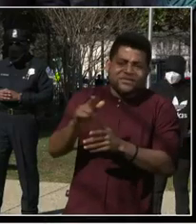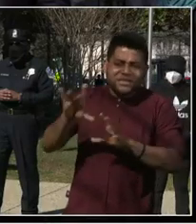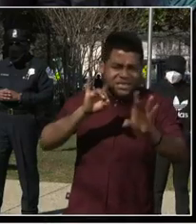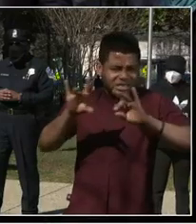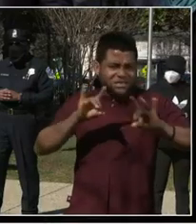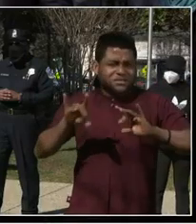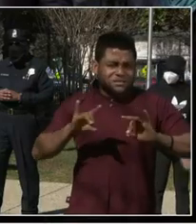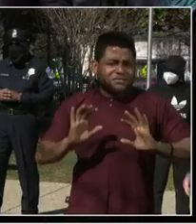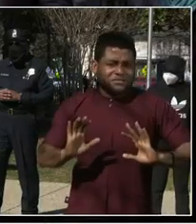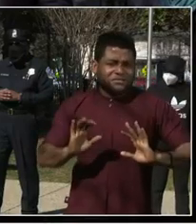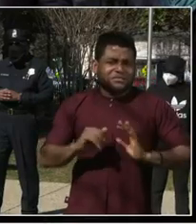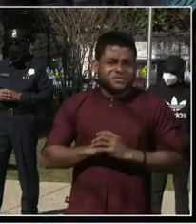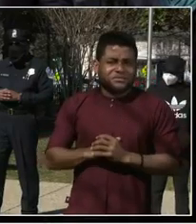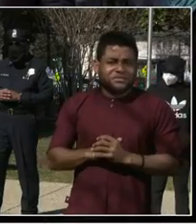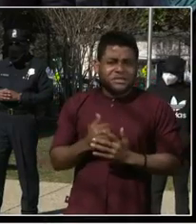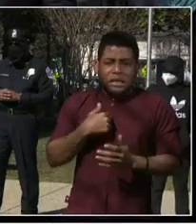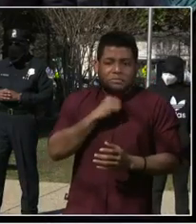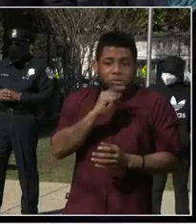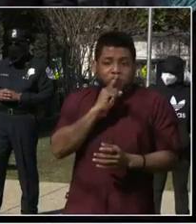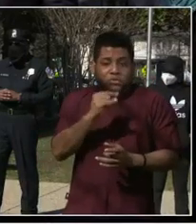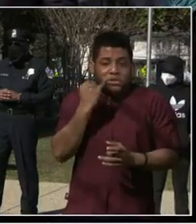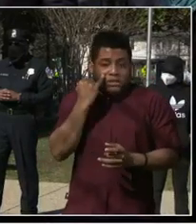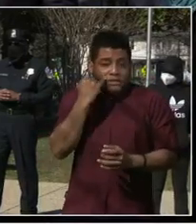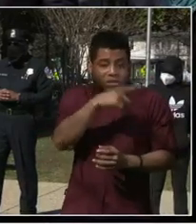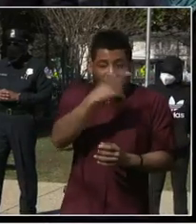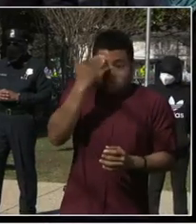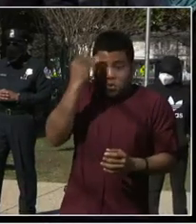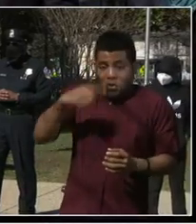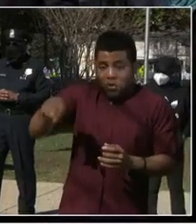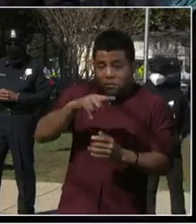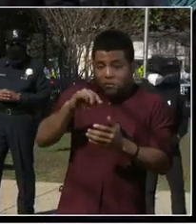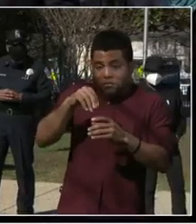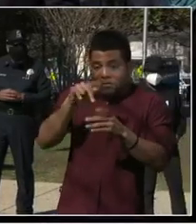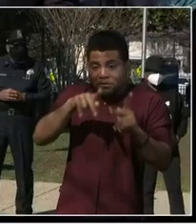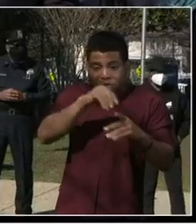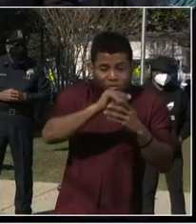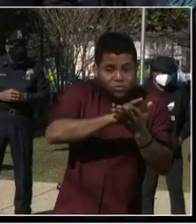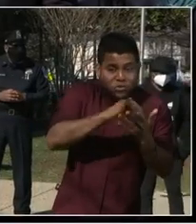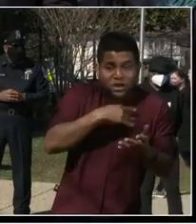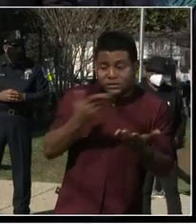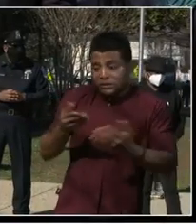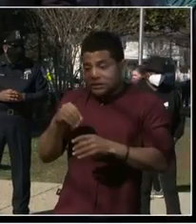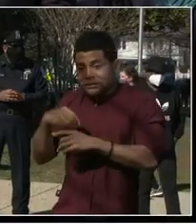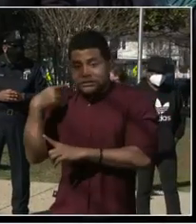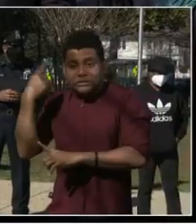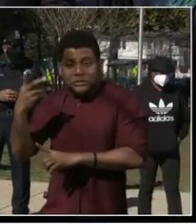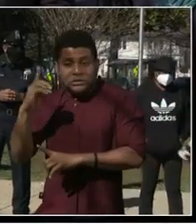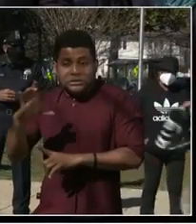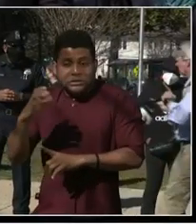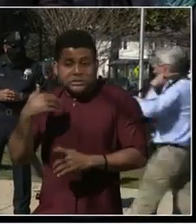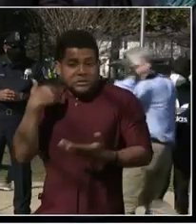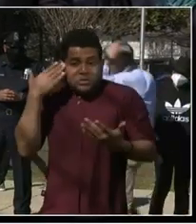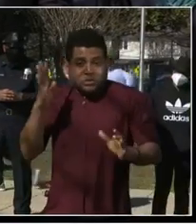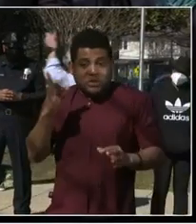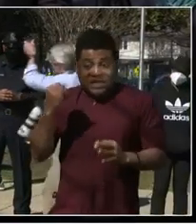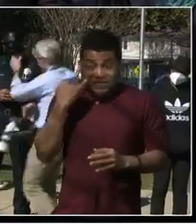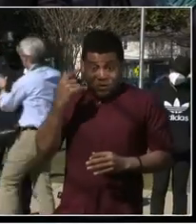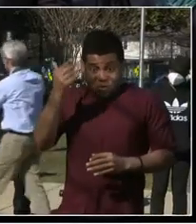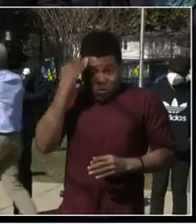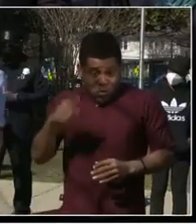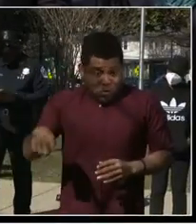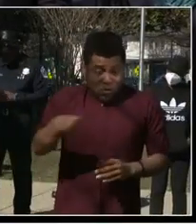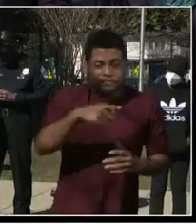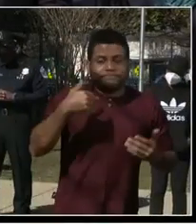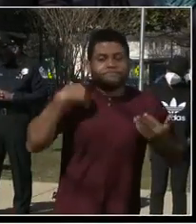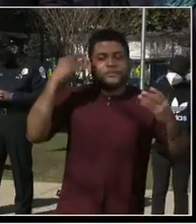I don't know that he knew these guys in New York. Definitely here in Washington, D.C., it's just really hard to say specifically that he actually knows these individuals